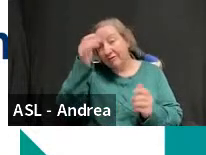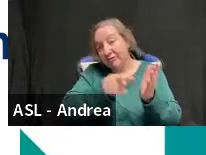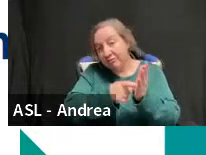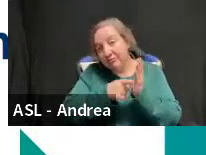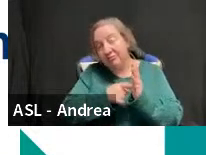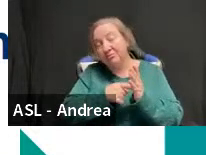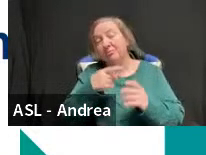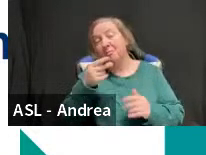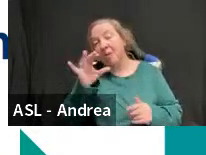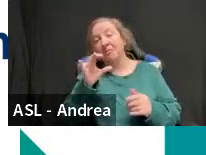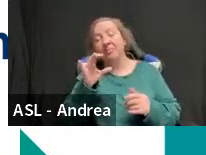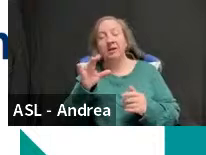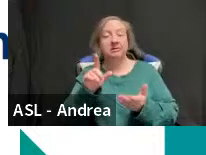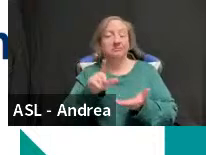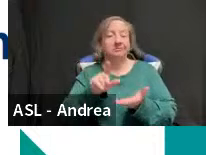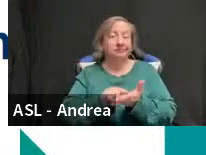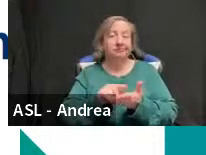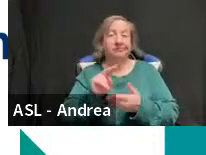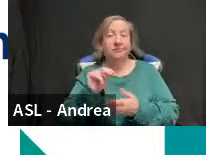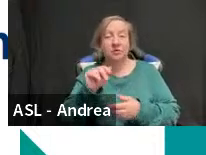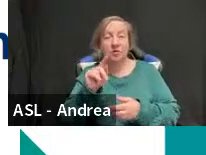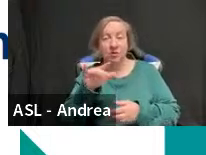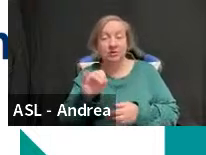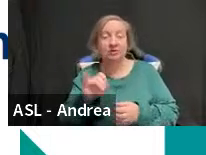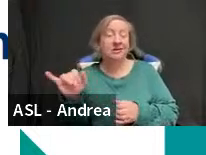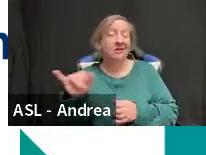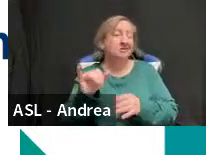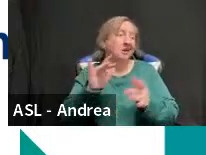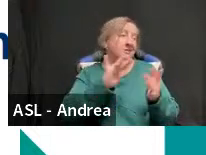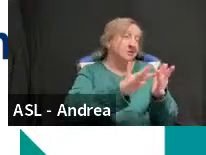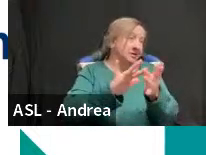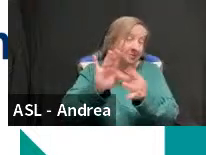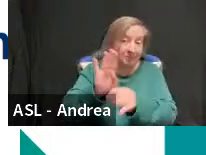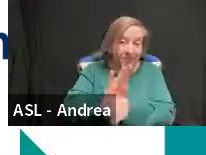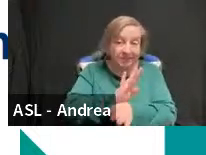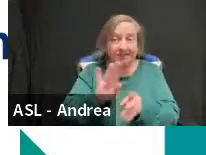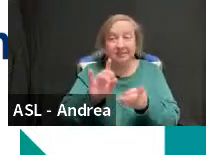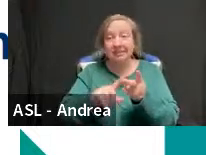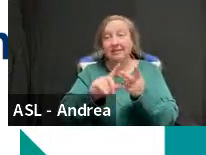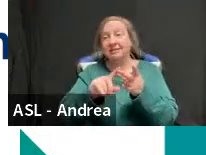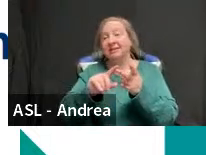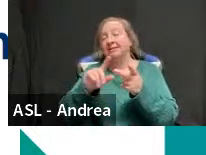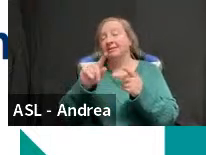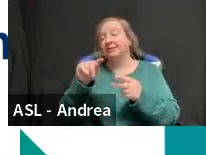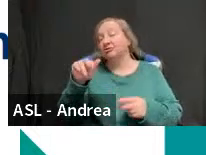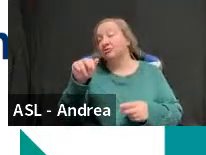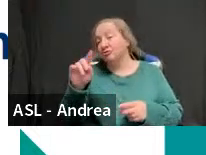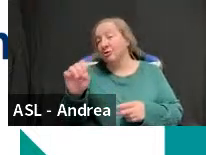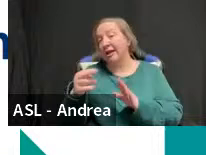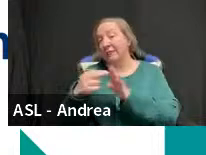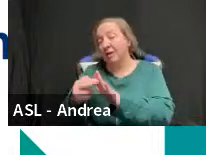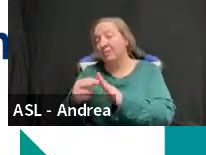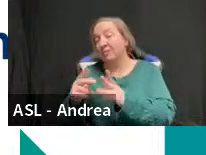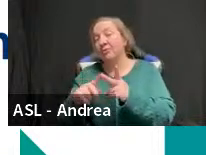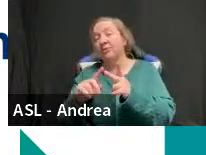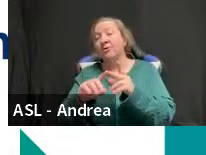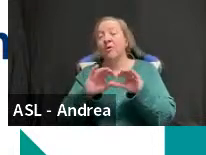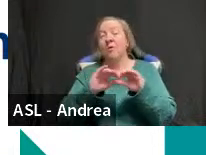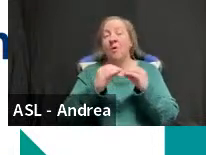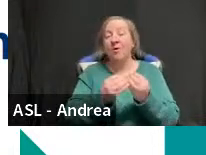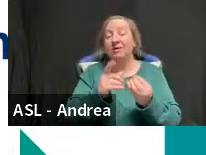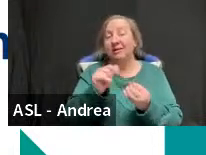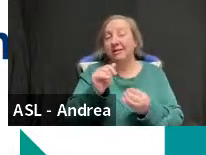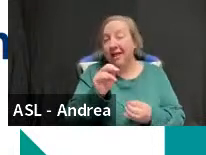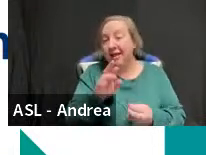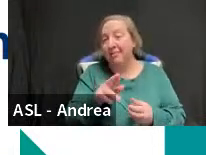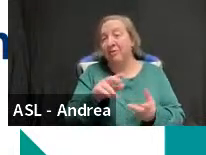public notices. But we're also reaching out to businesses, trade representatives, organized labor, and elected